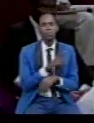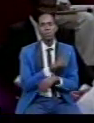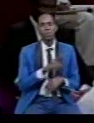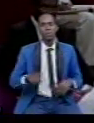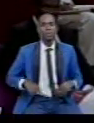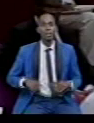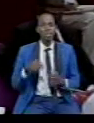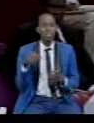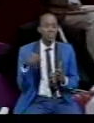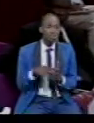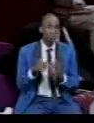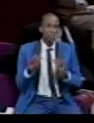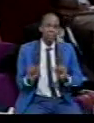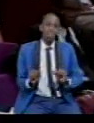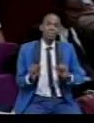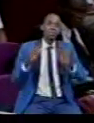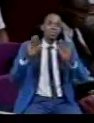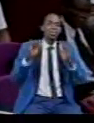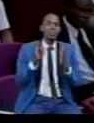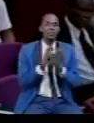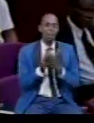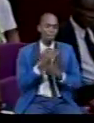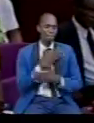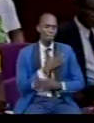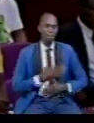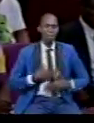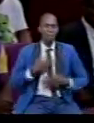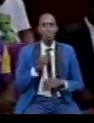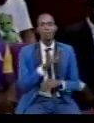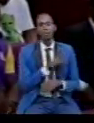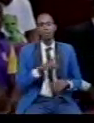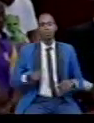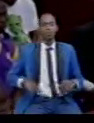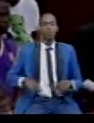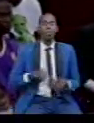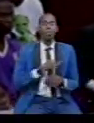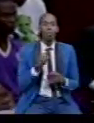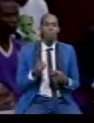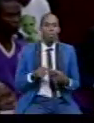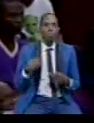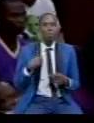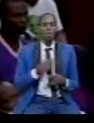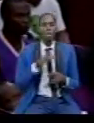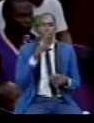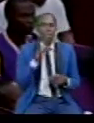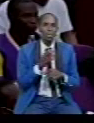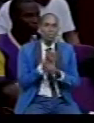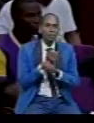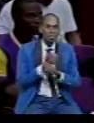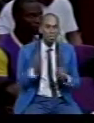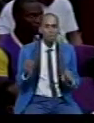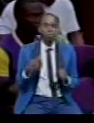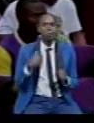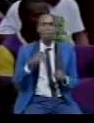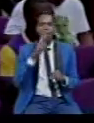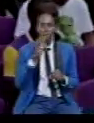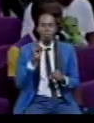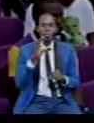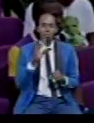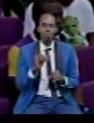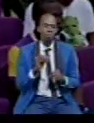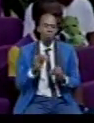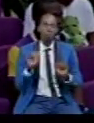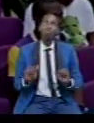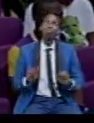This devotion that pleases the Lord. When we're saved, we're so grateful to God that he has